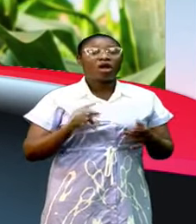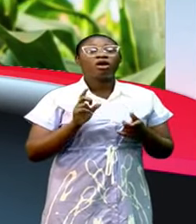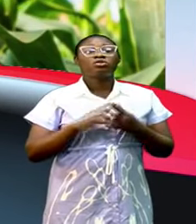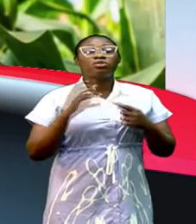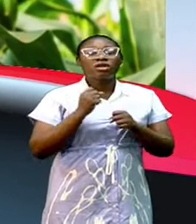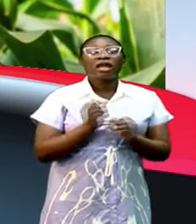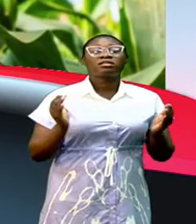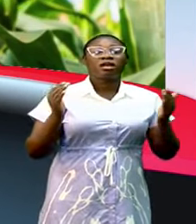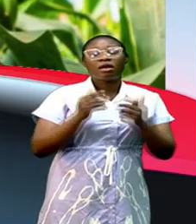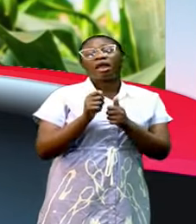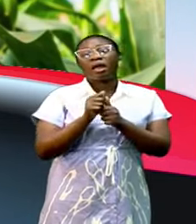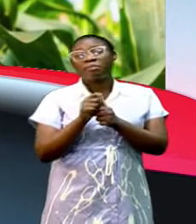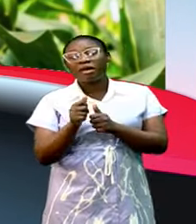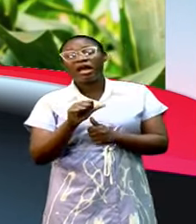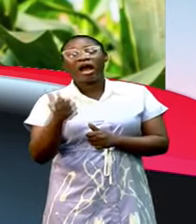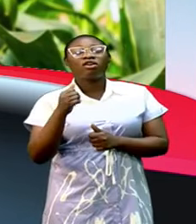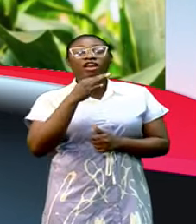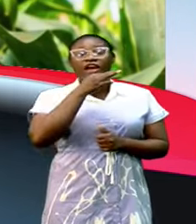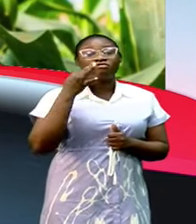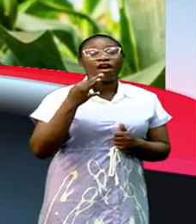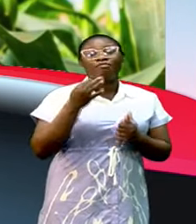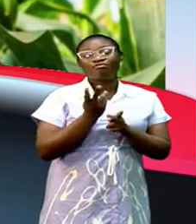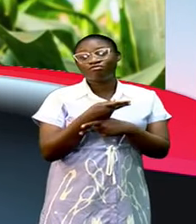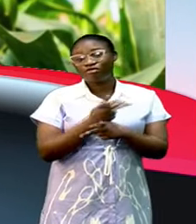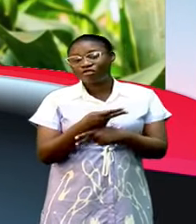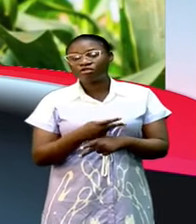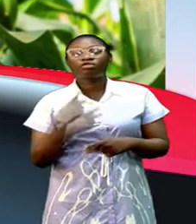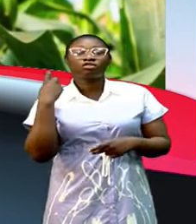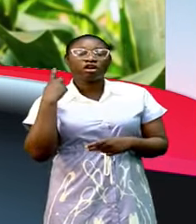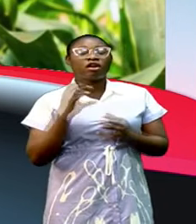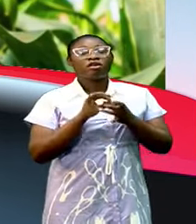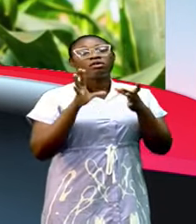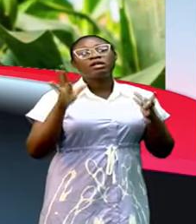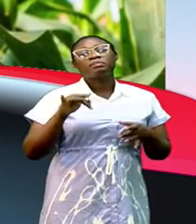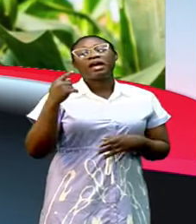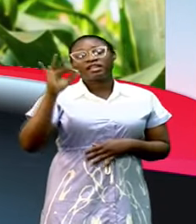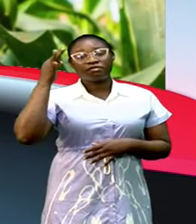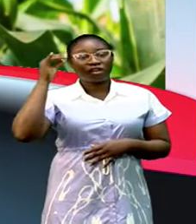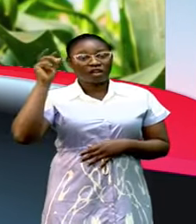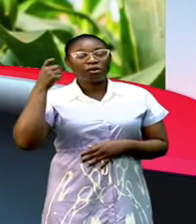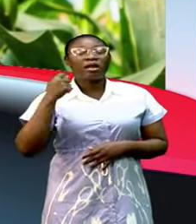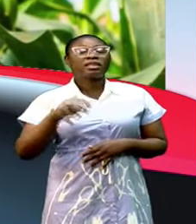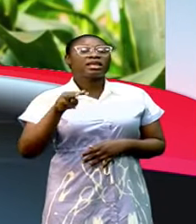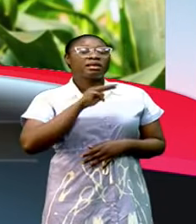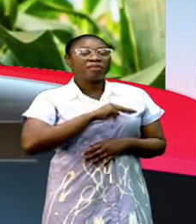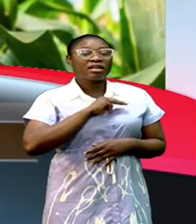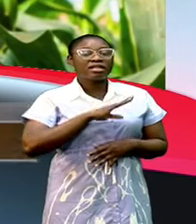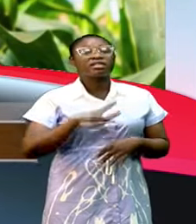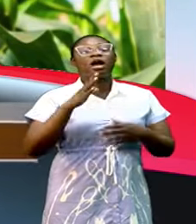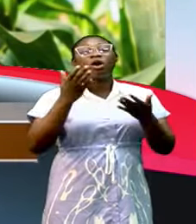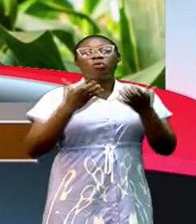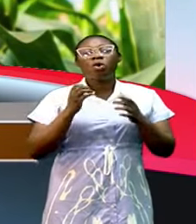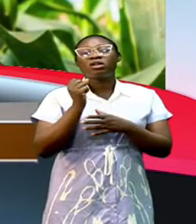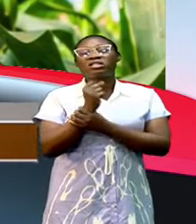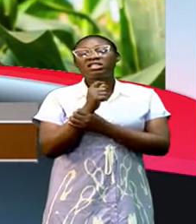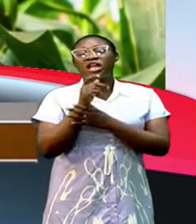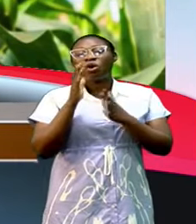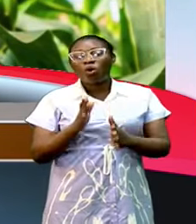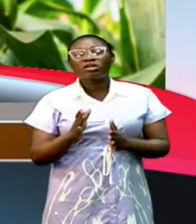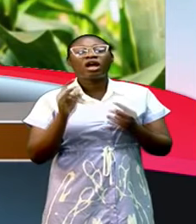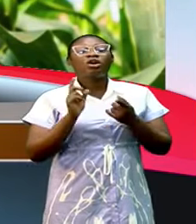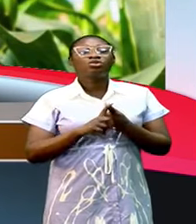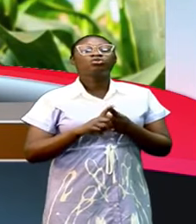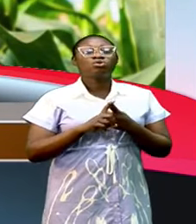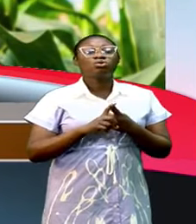other high-yielding crop varieties recently released by the federal government. The minister wants stakeholders to key into these science